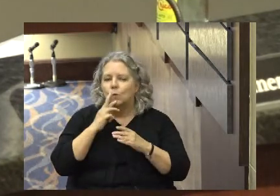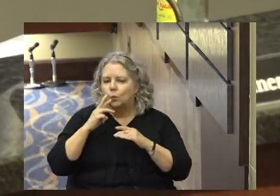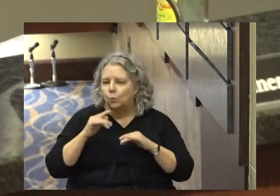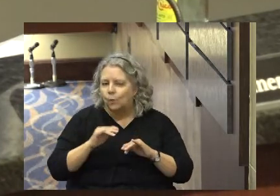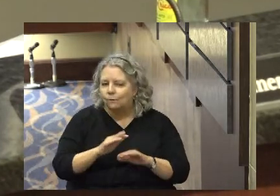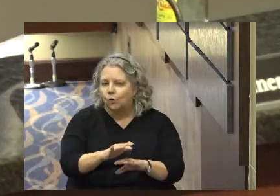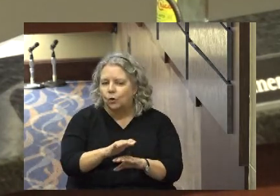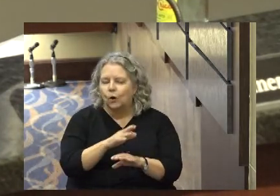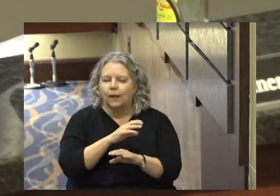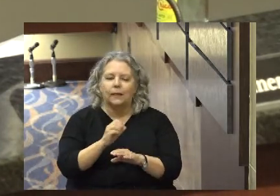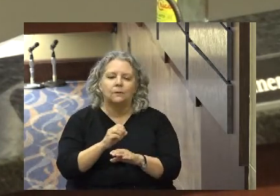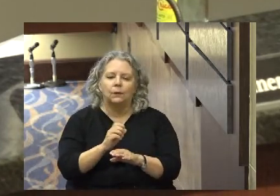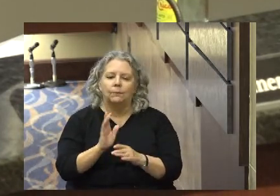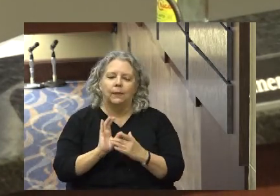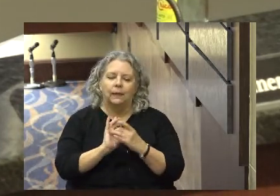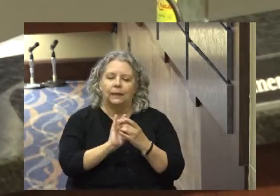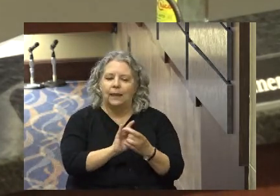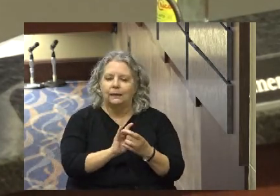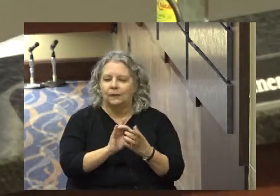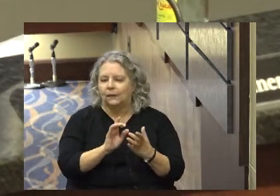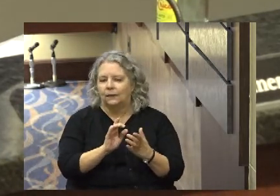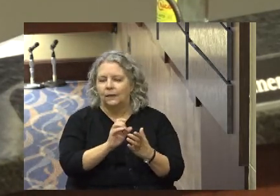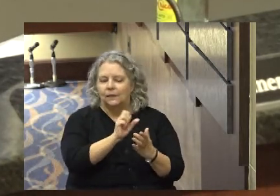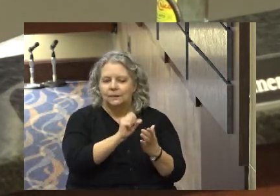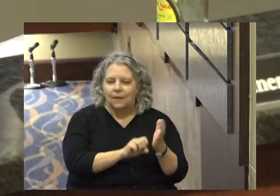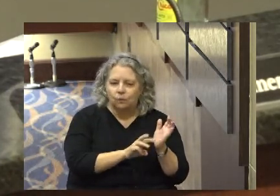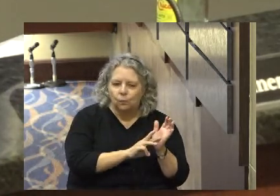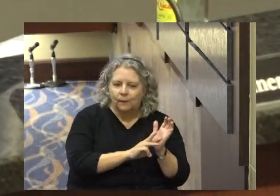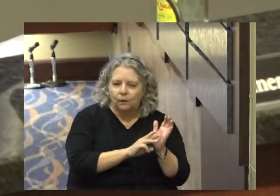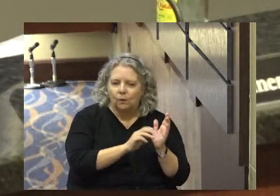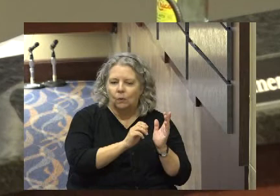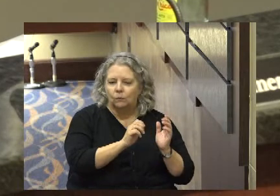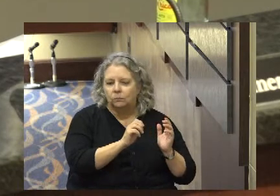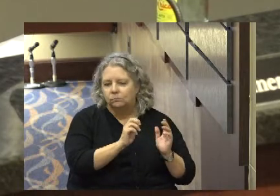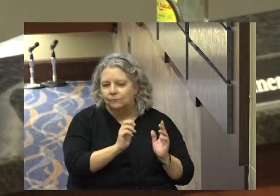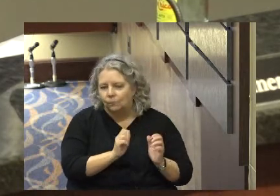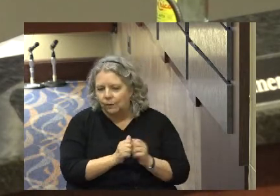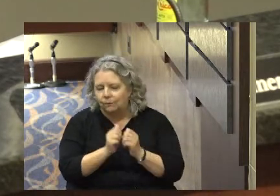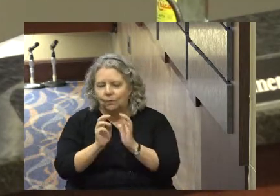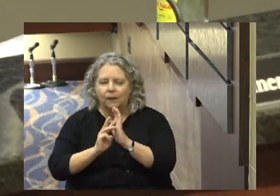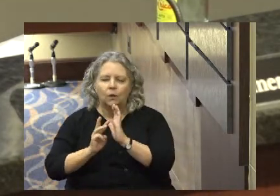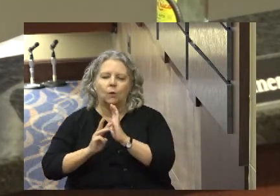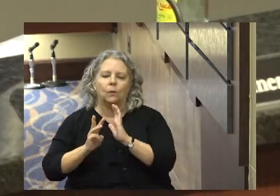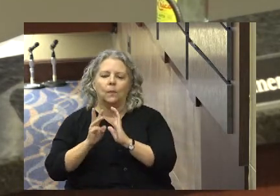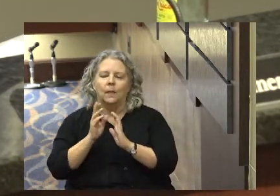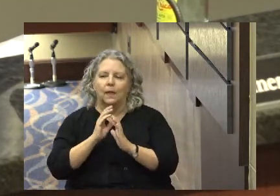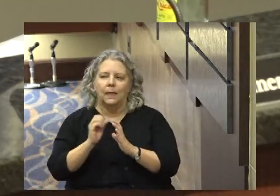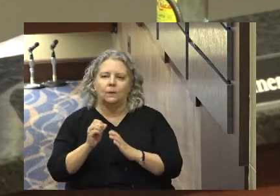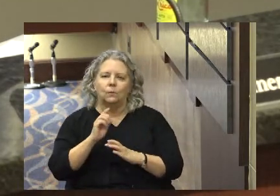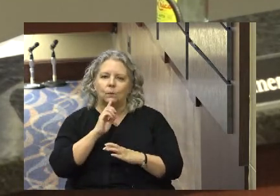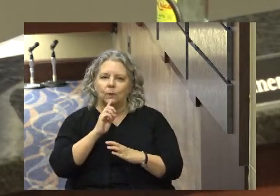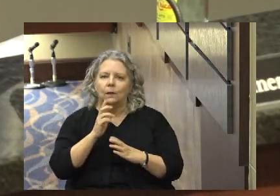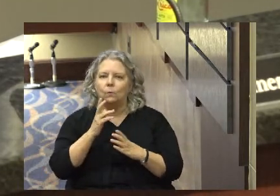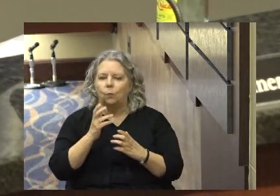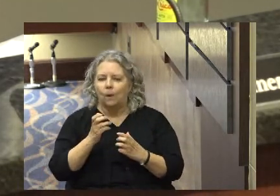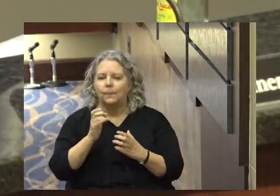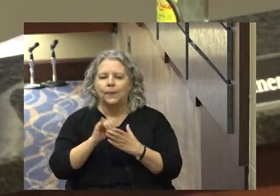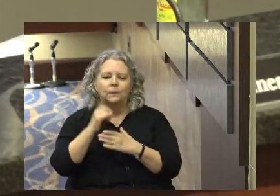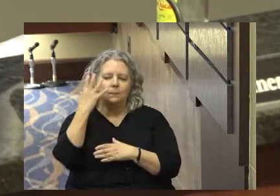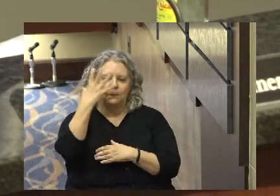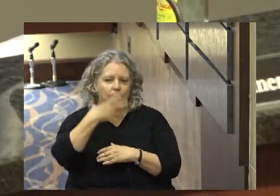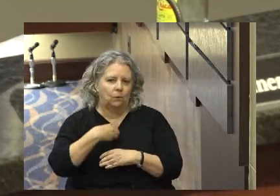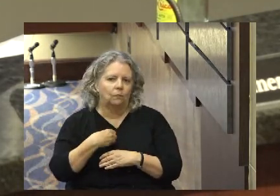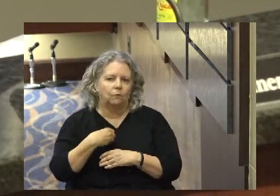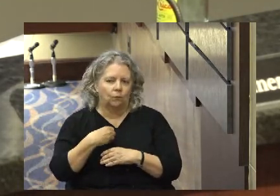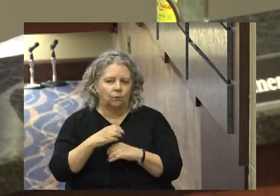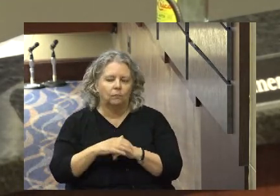to invest some real money to make these details pop and be beautiful and be feasible for several years to come, that's an expense